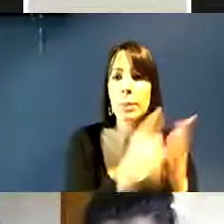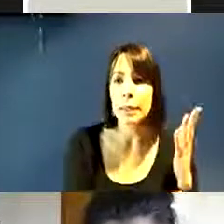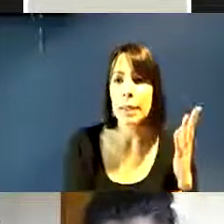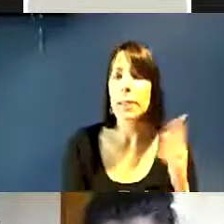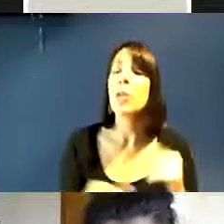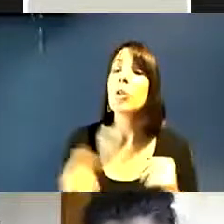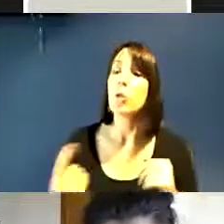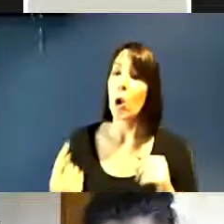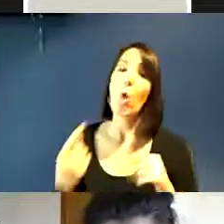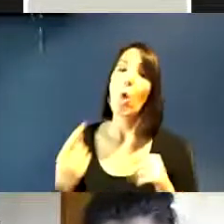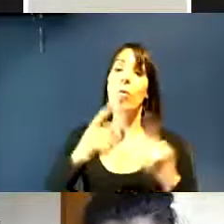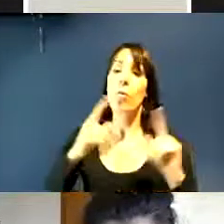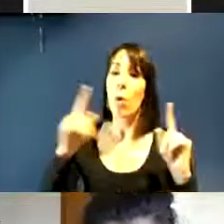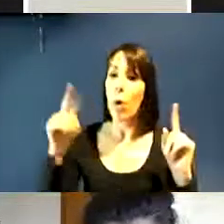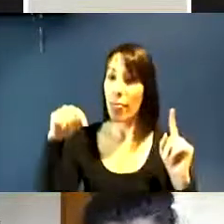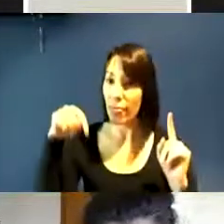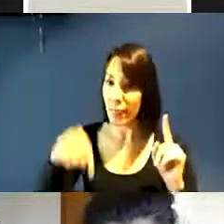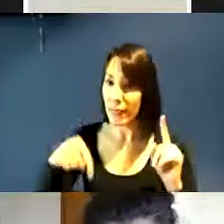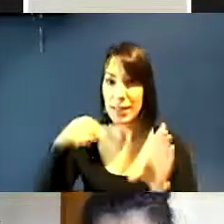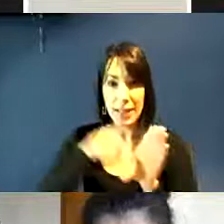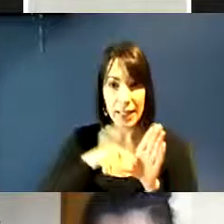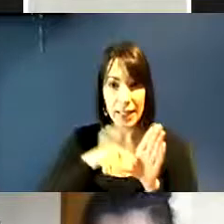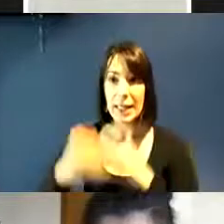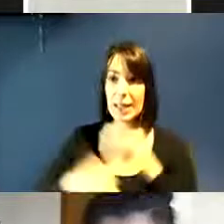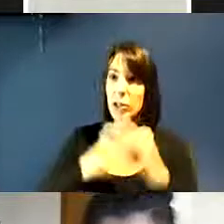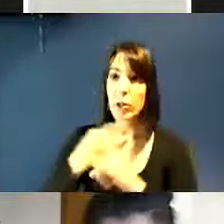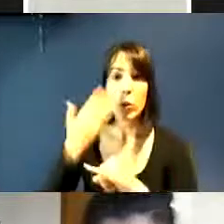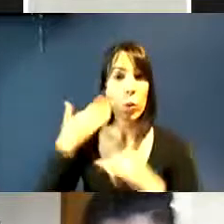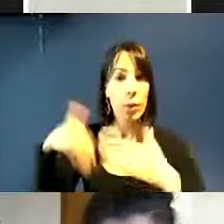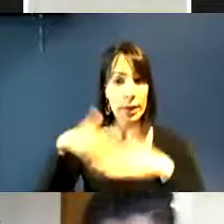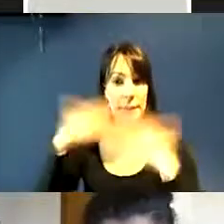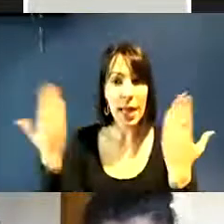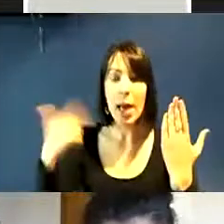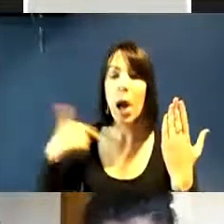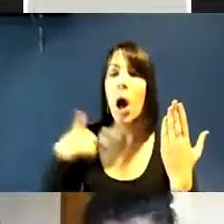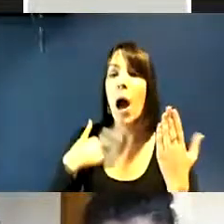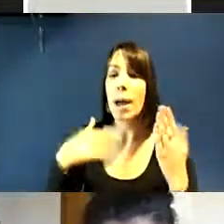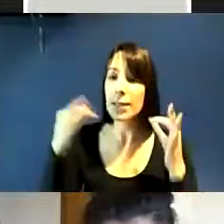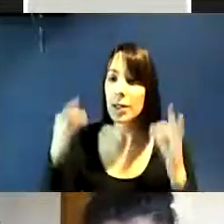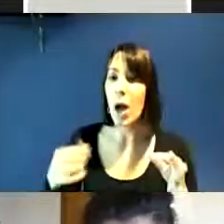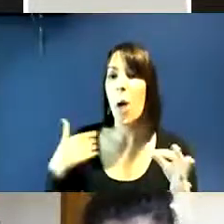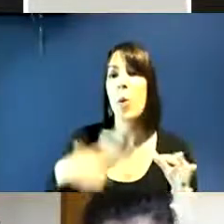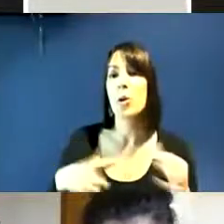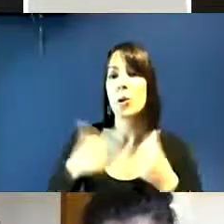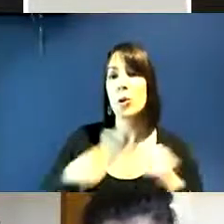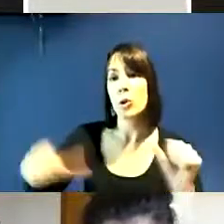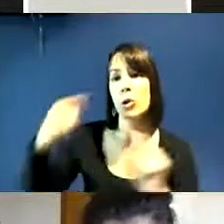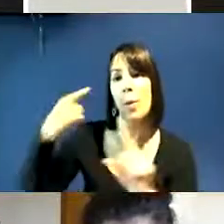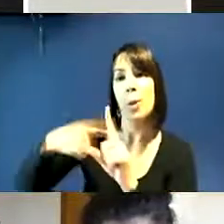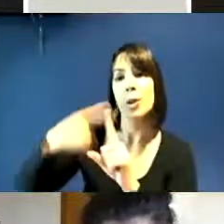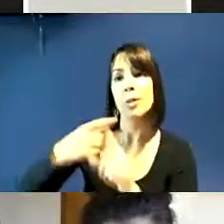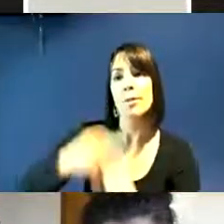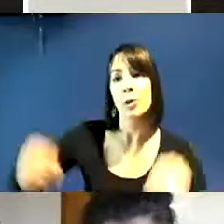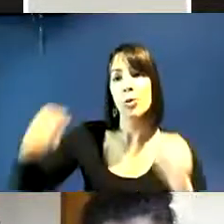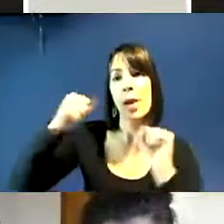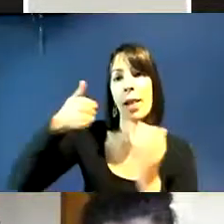to use strength-based language, and I choose to challenge the condoning of violence against women with